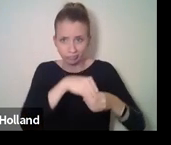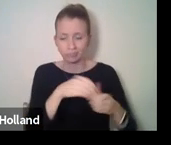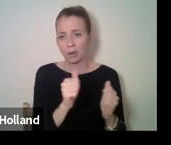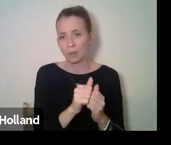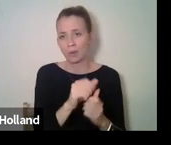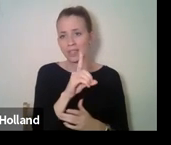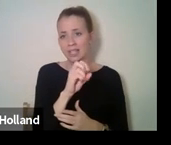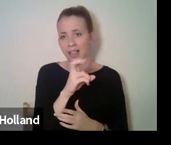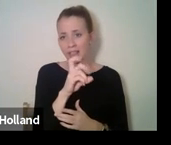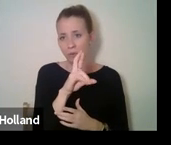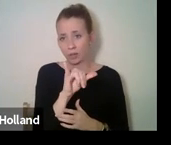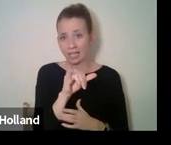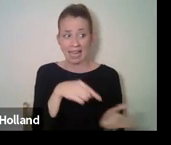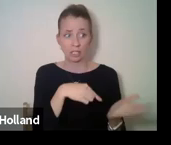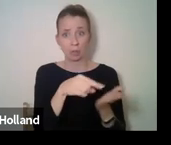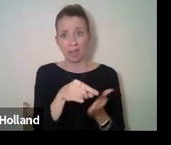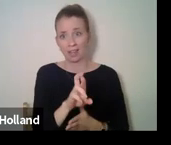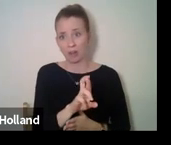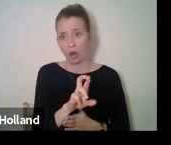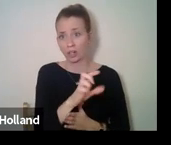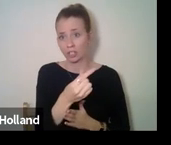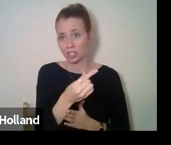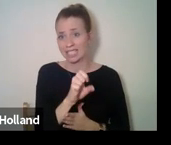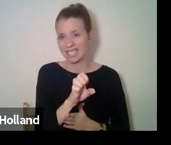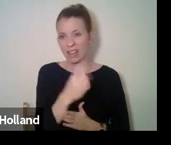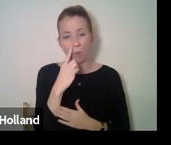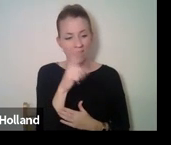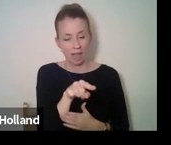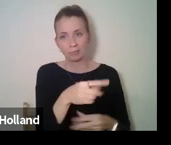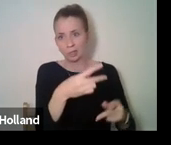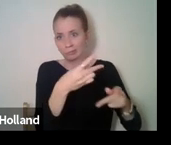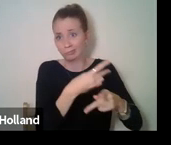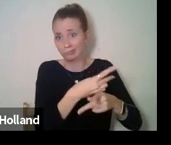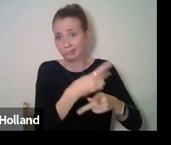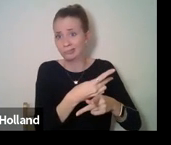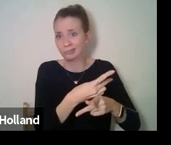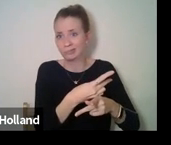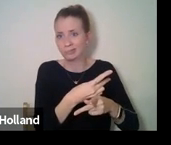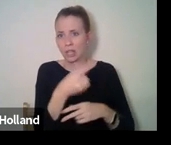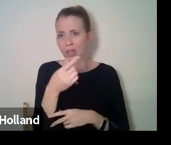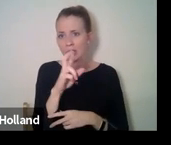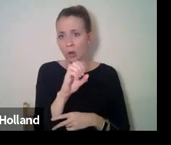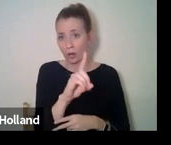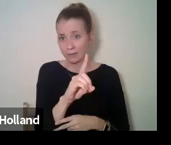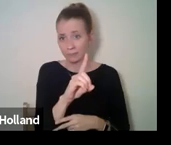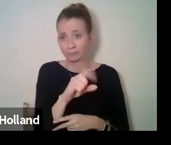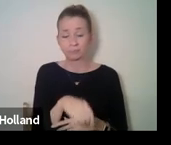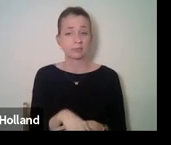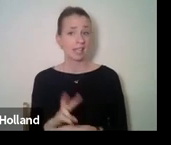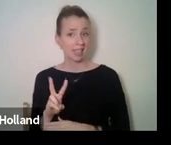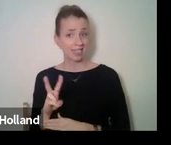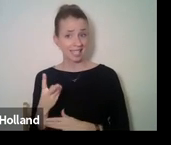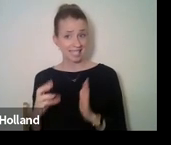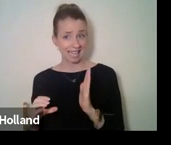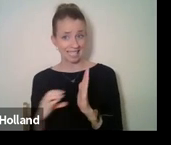paying RG&E to take care of our grid. The second section, called